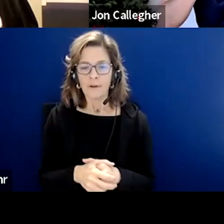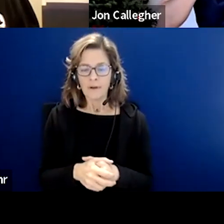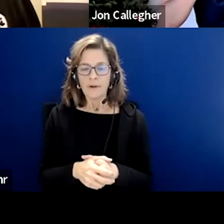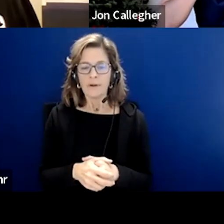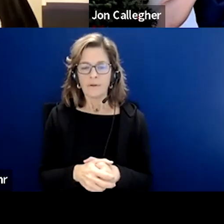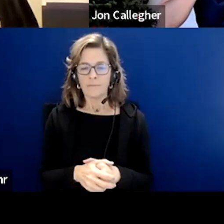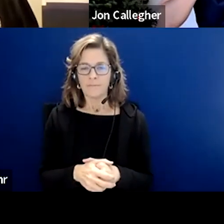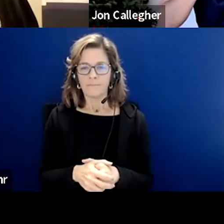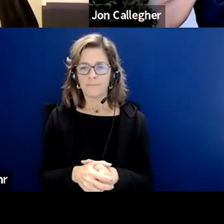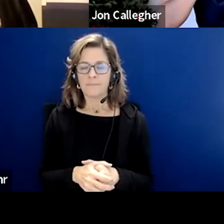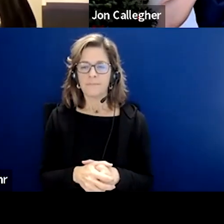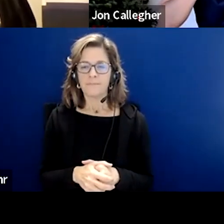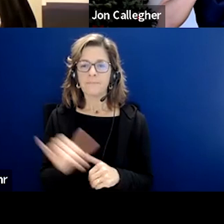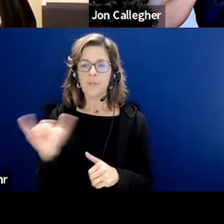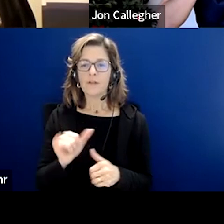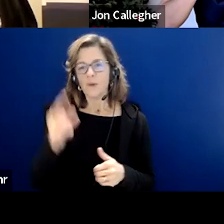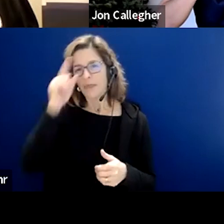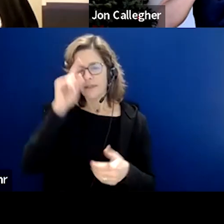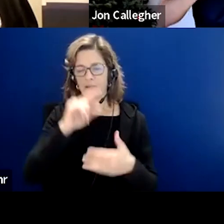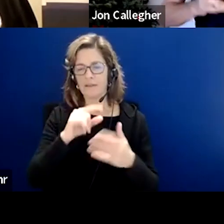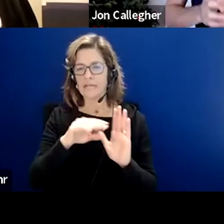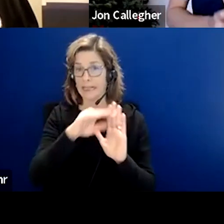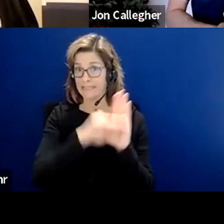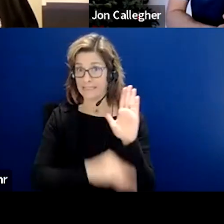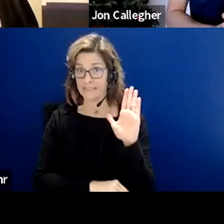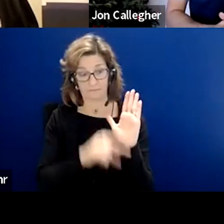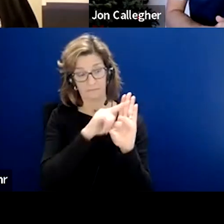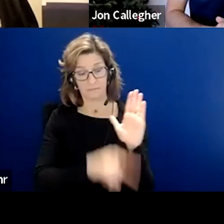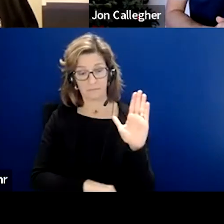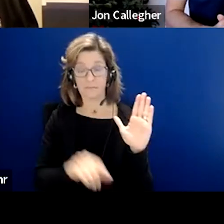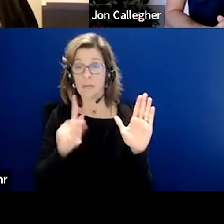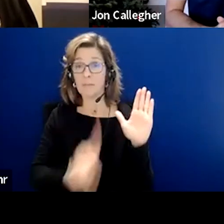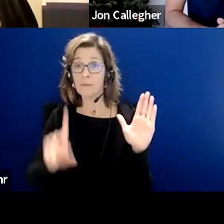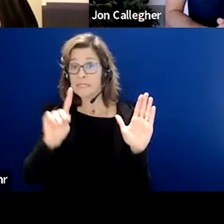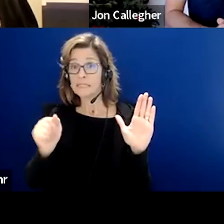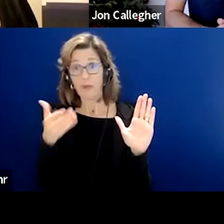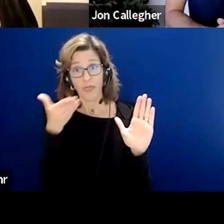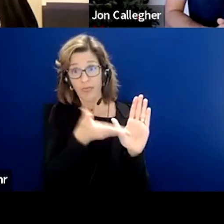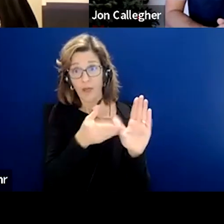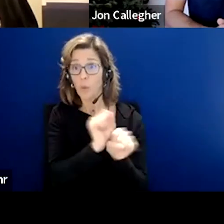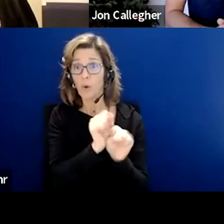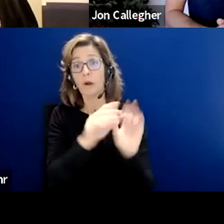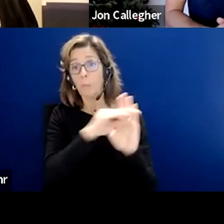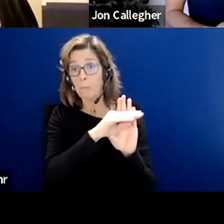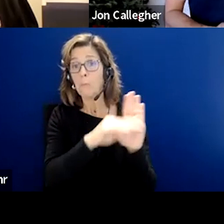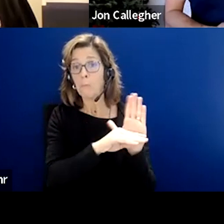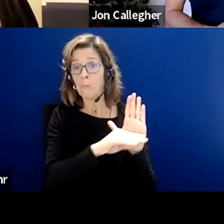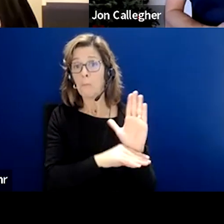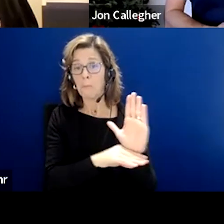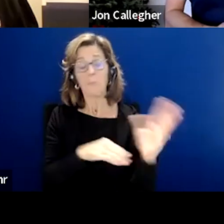you look at the list of places where persons with disabilities are participating currently, and then you ask